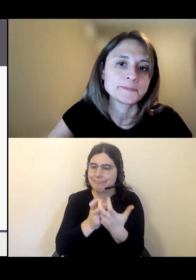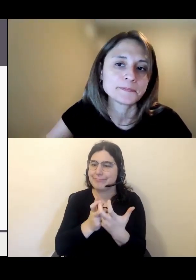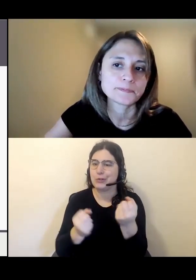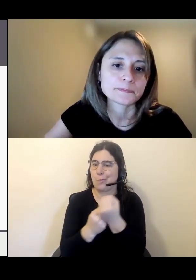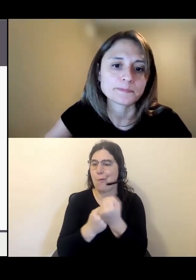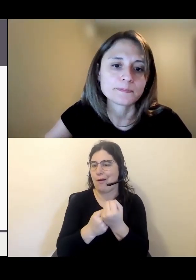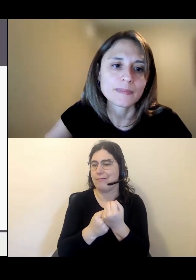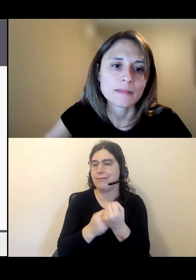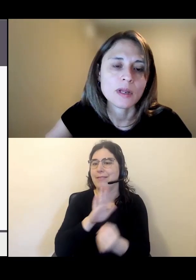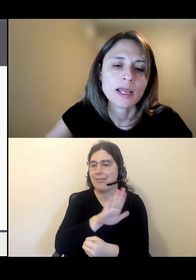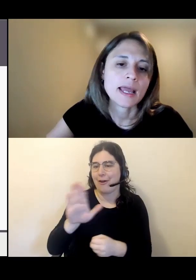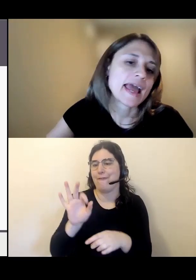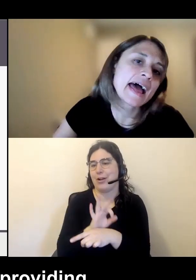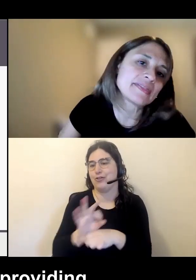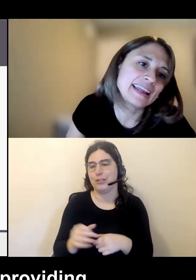functions.